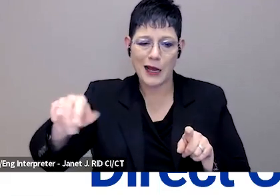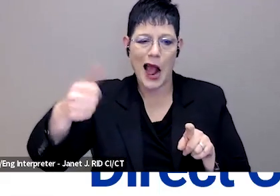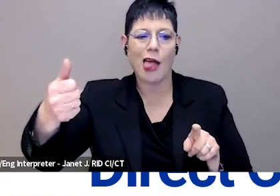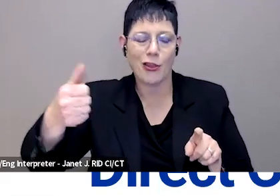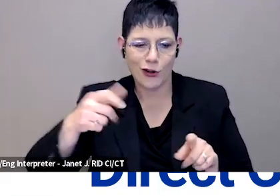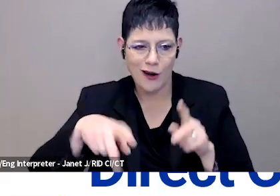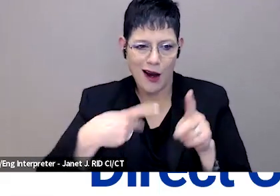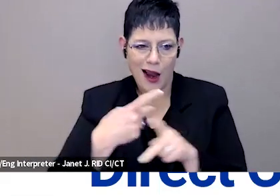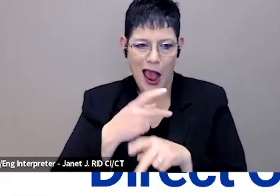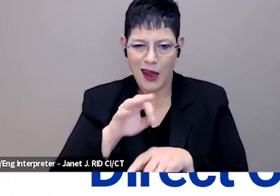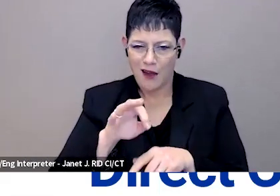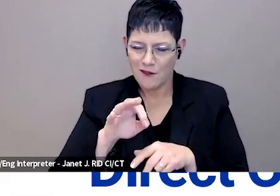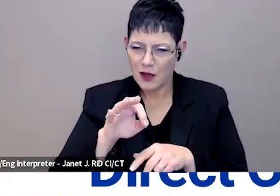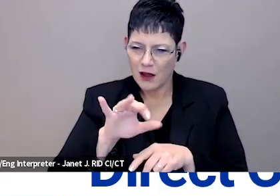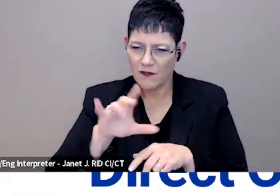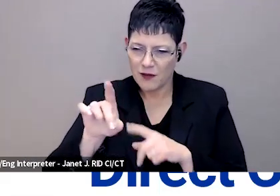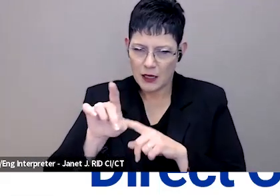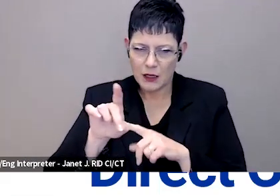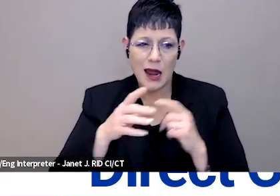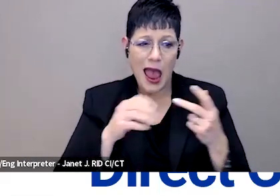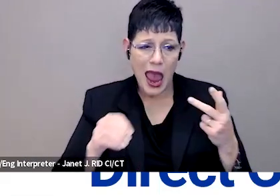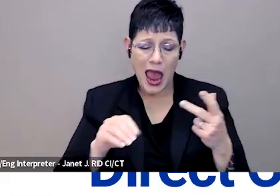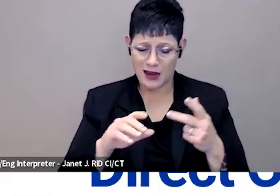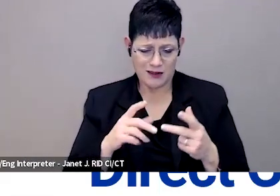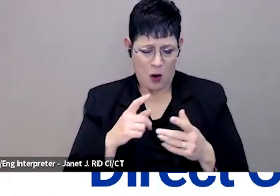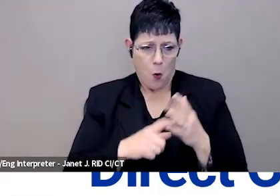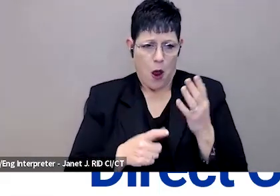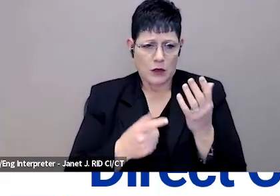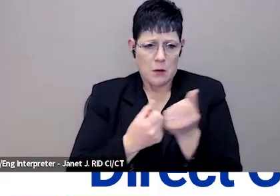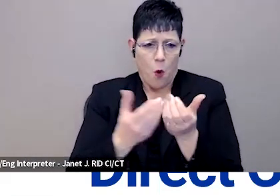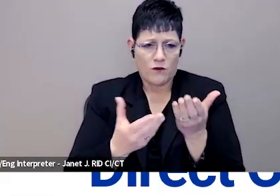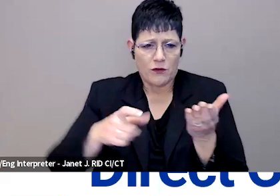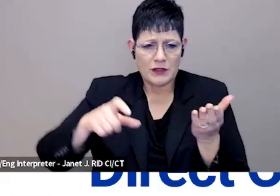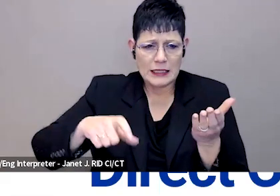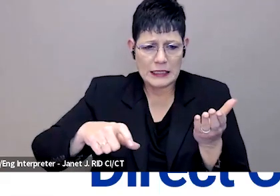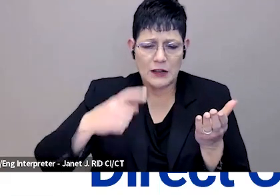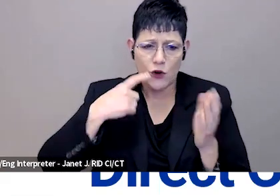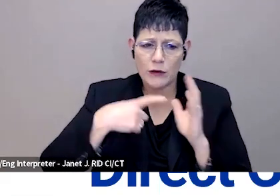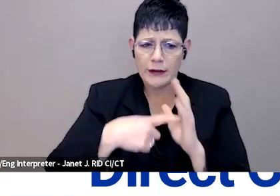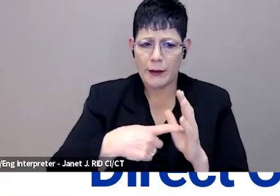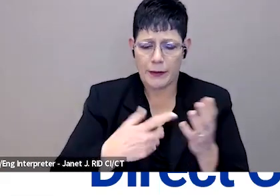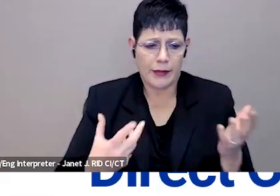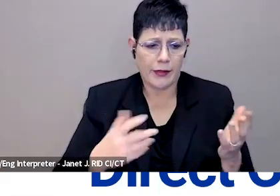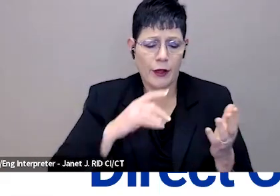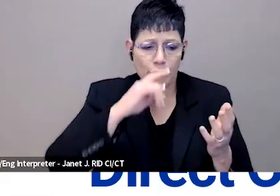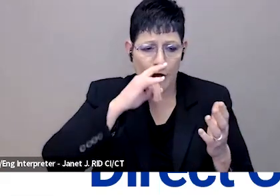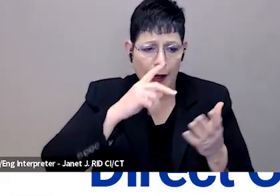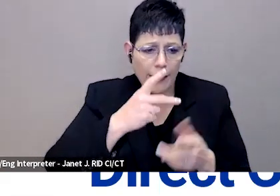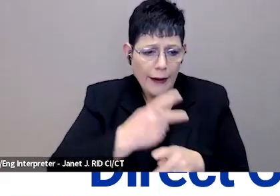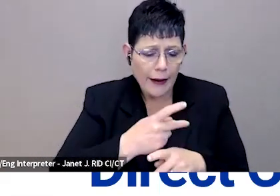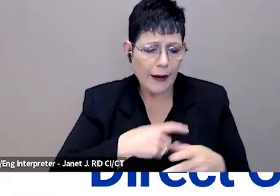industries. And of course, the kinds of supportive services that all workers need, which are supportive services like childcare